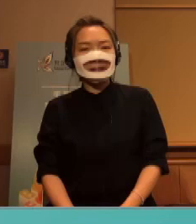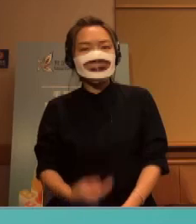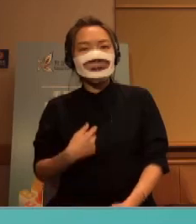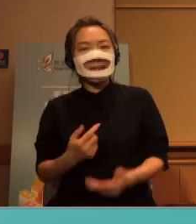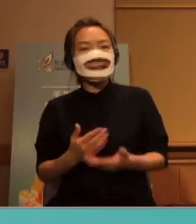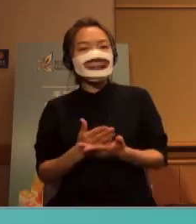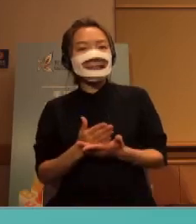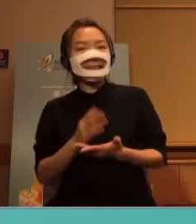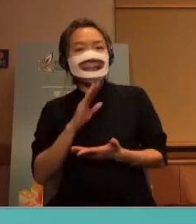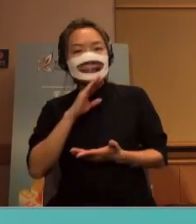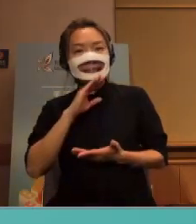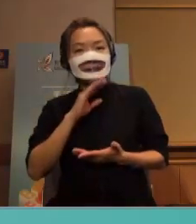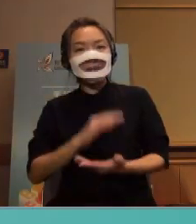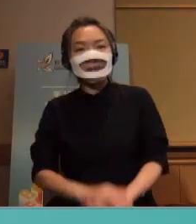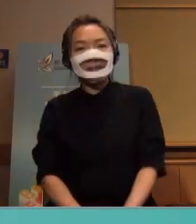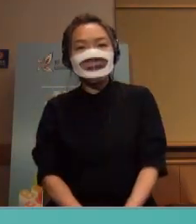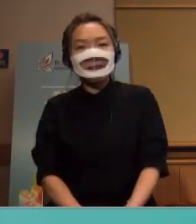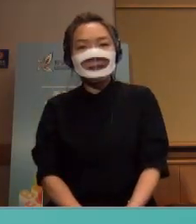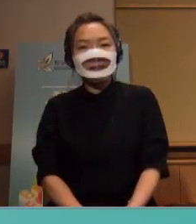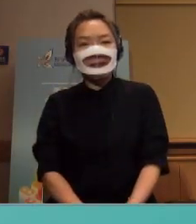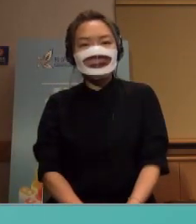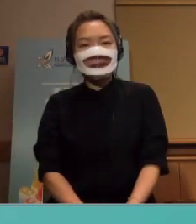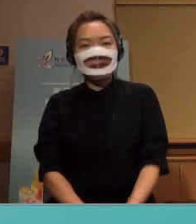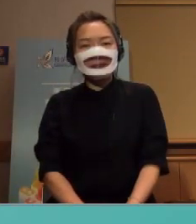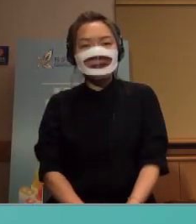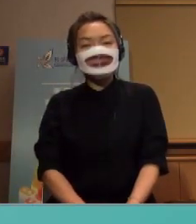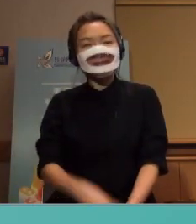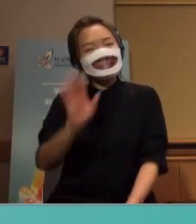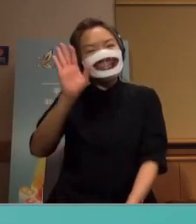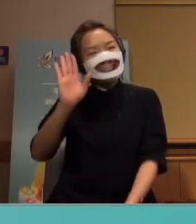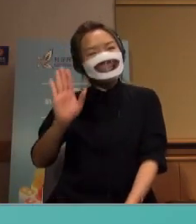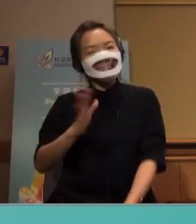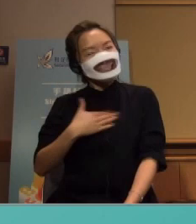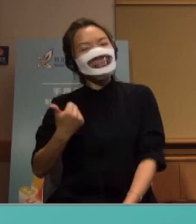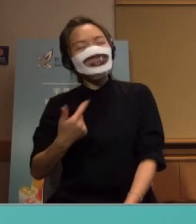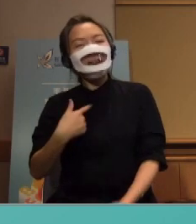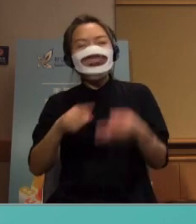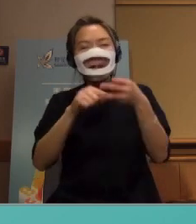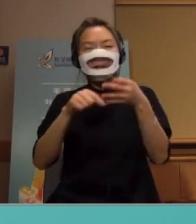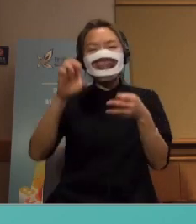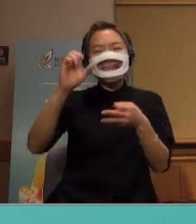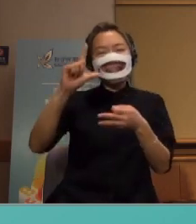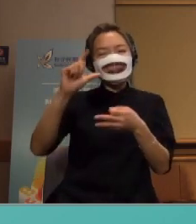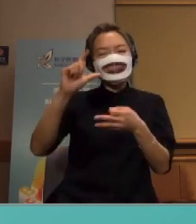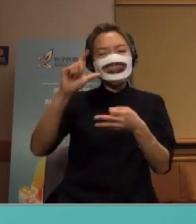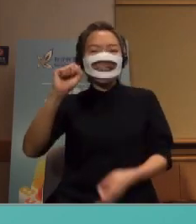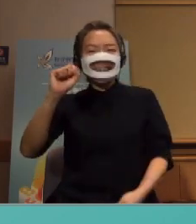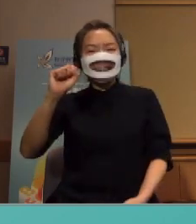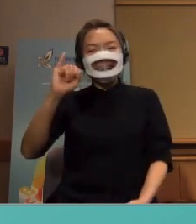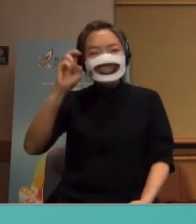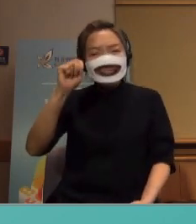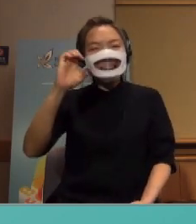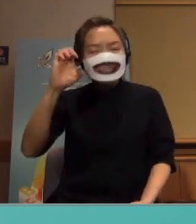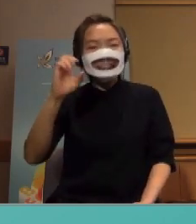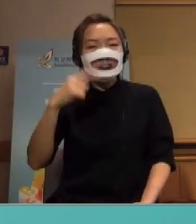Go back. Okay. Hi, everyone. I'm Elaine. So I'm one of the co-founder of the